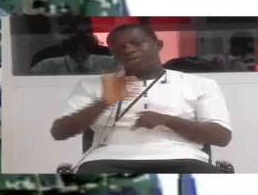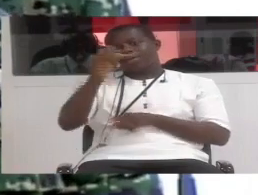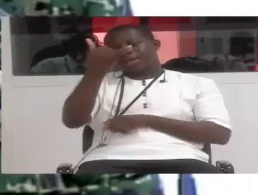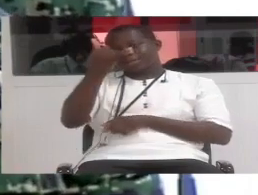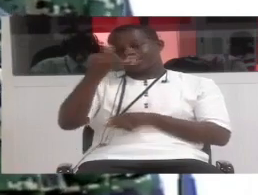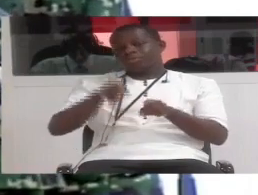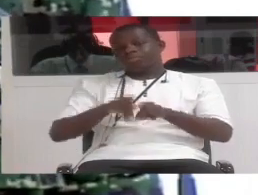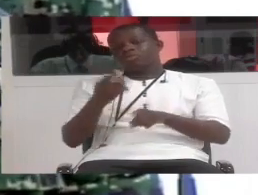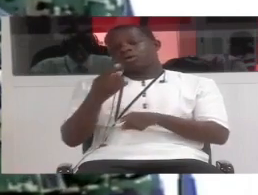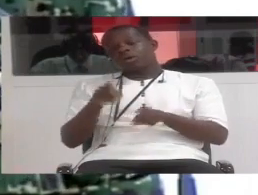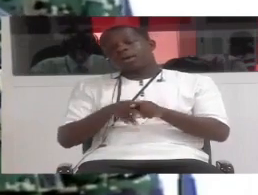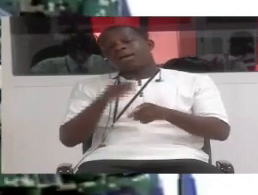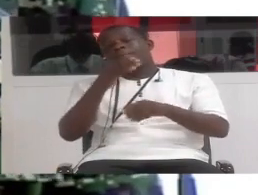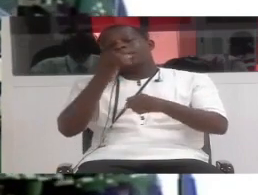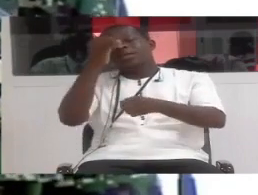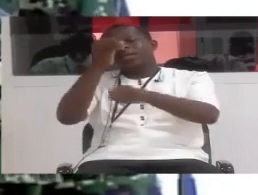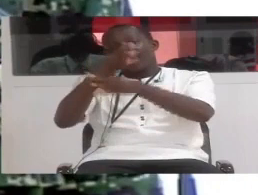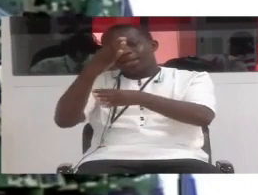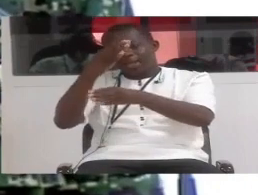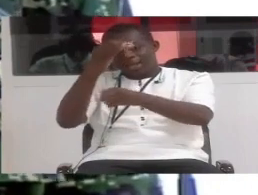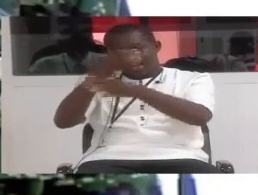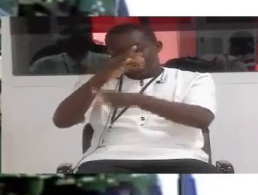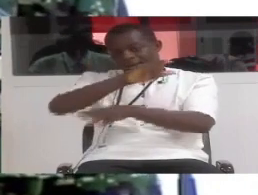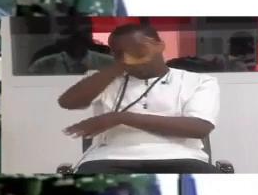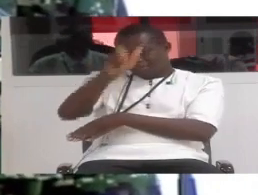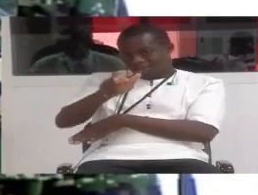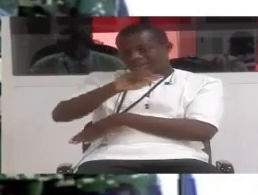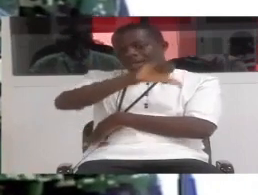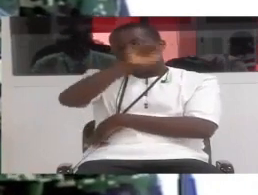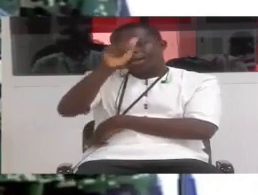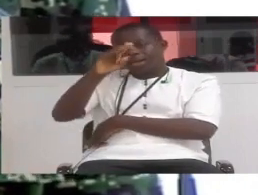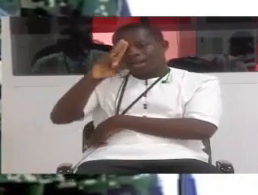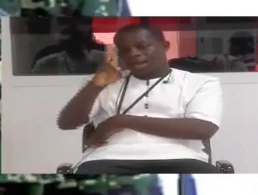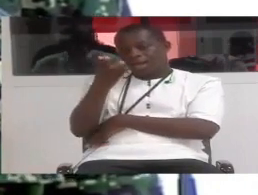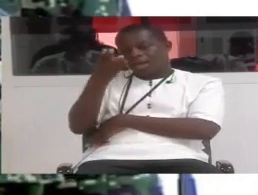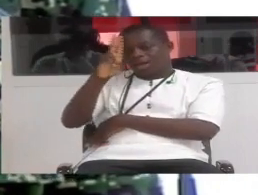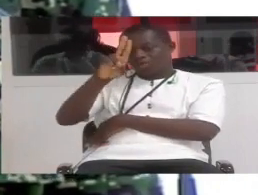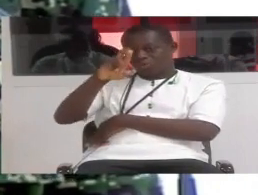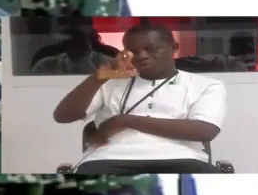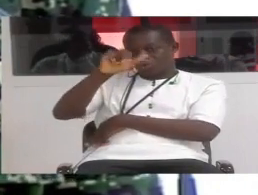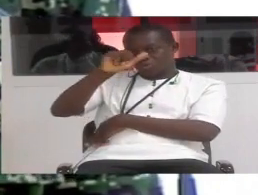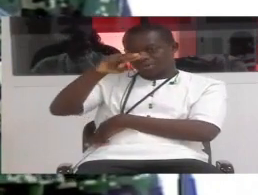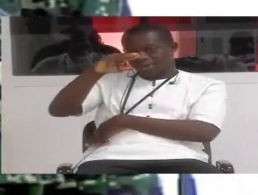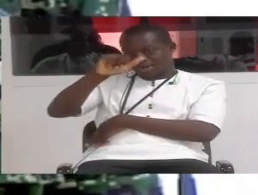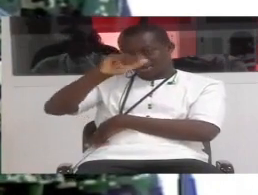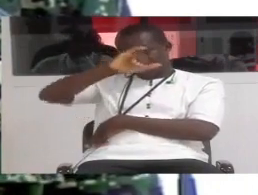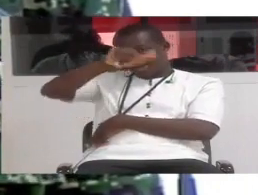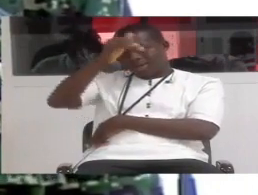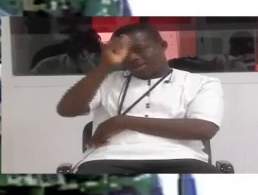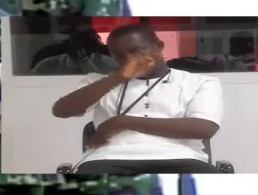moy Ghanaiani ak Haruna. Yes. Jammeh. There was a second one, the Ghanaians and Haruna